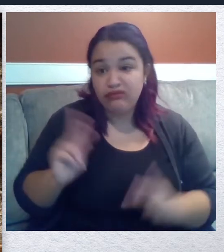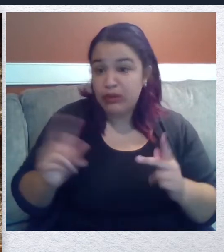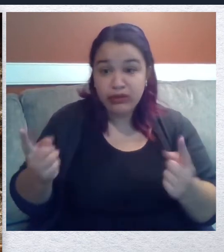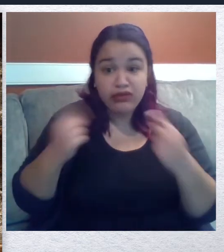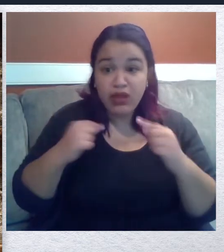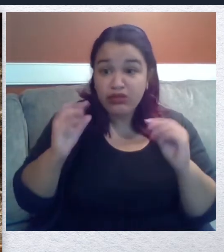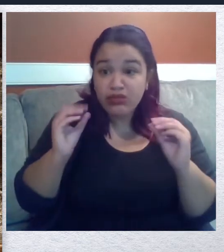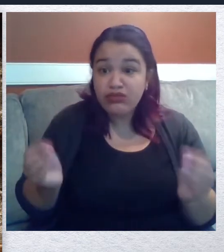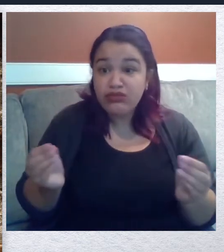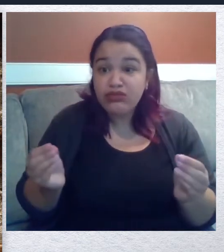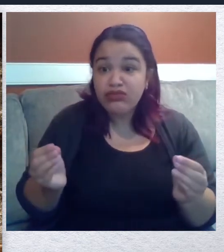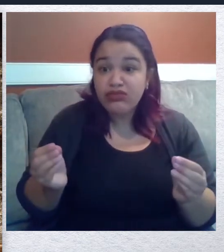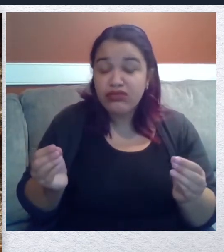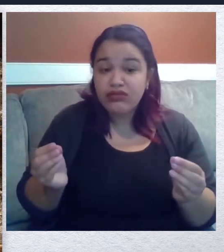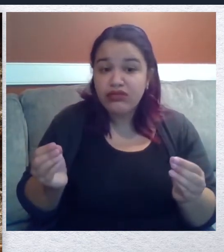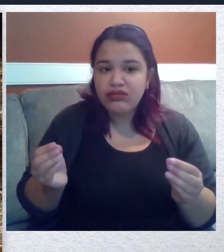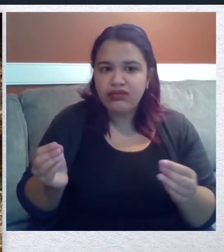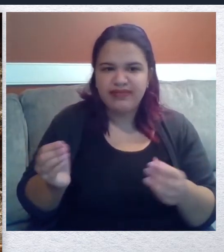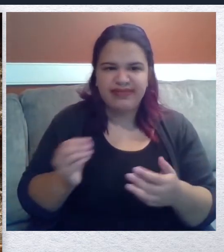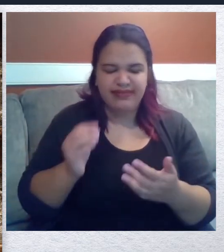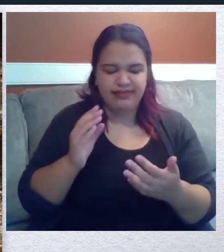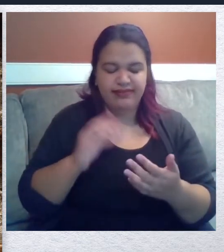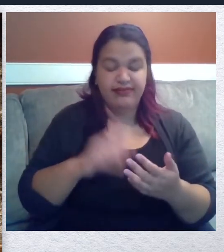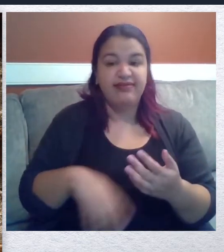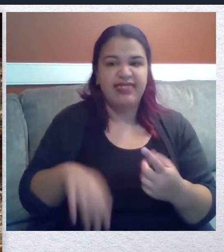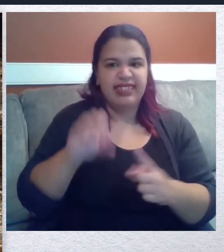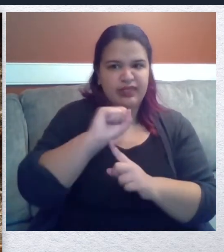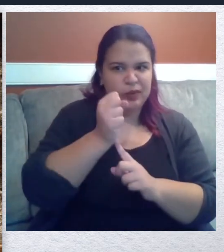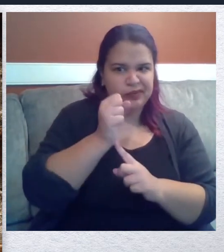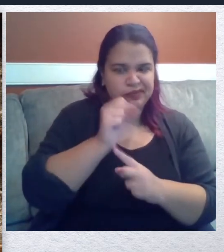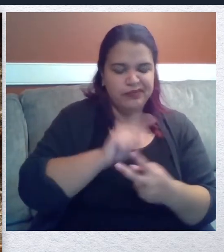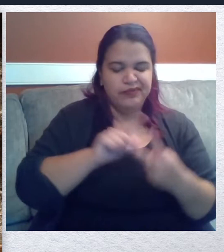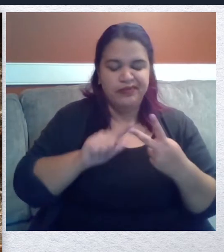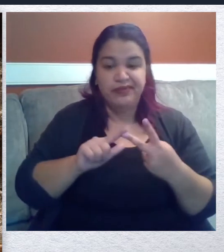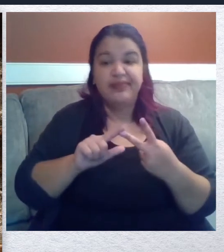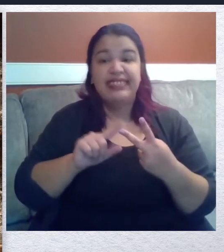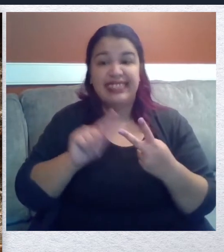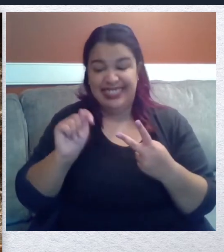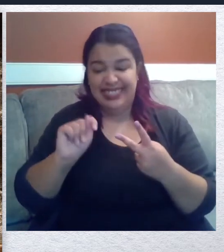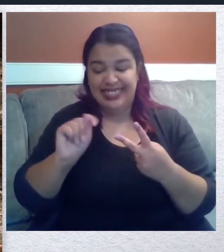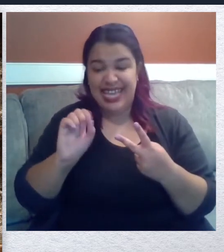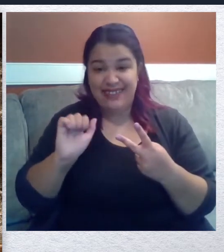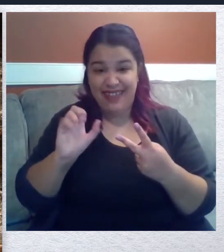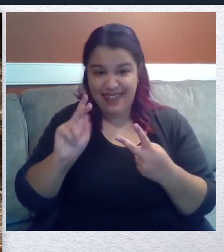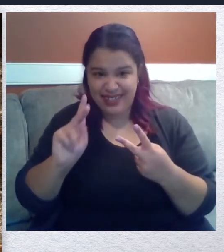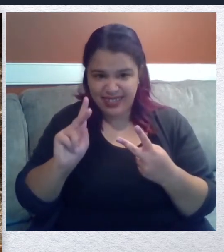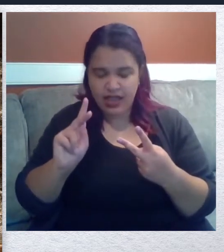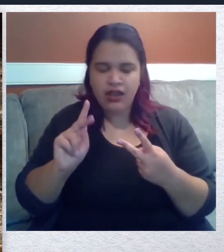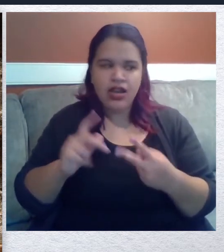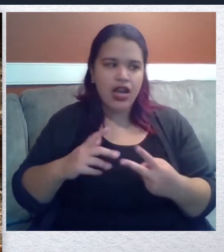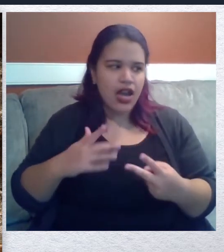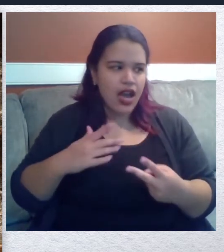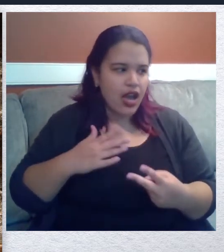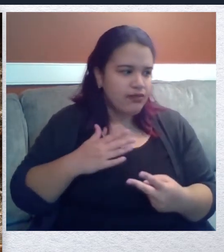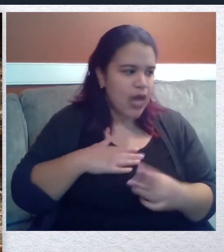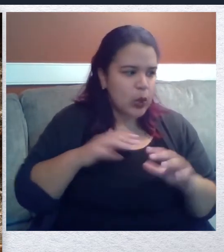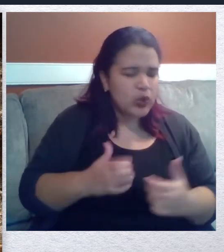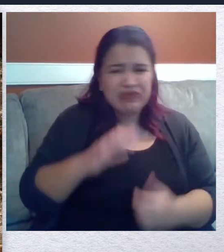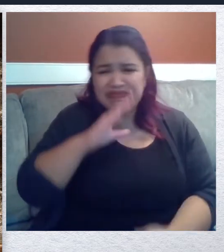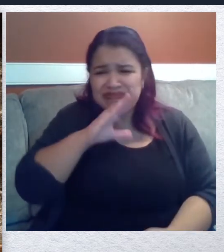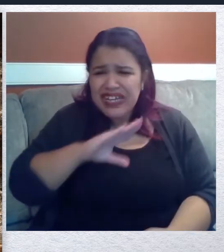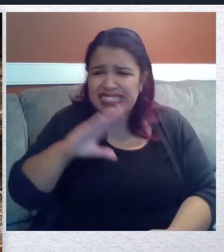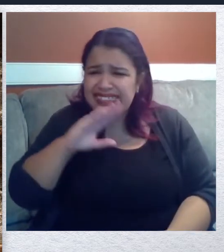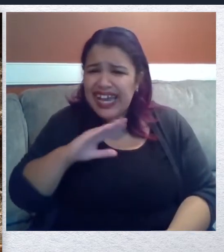portion. "Everyone in my group was defeated and frustrated that the work they had put into the event seemed to be a waste.